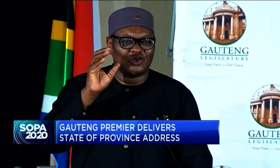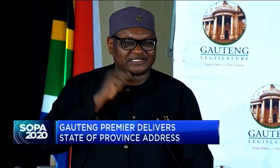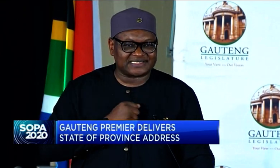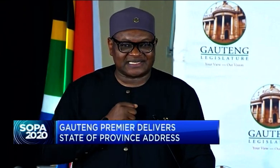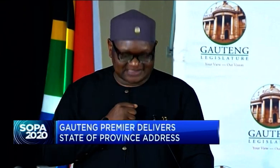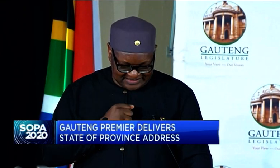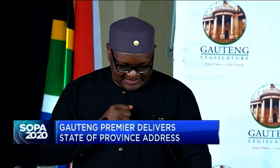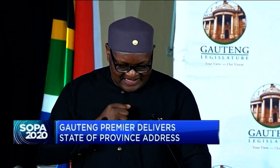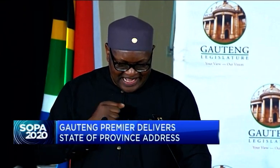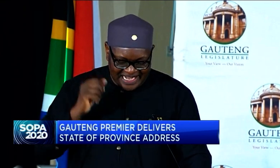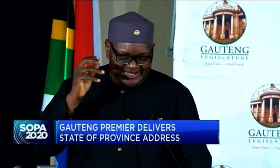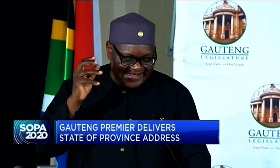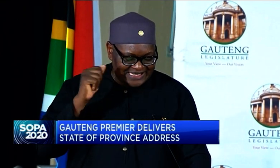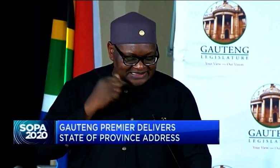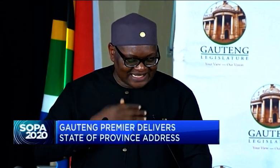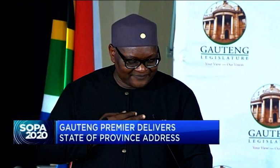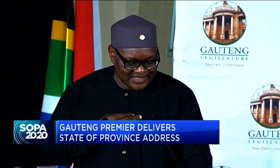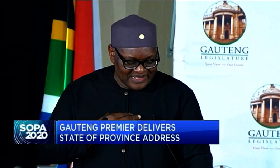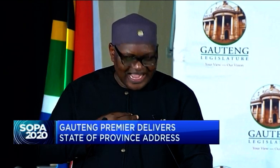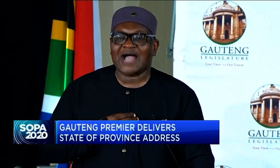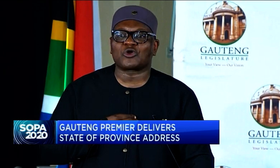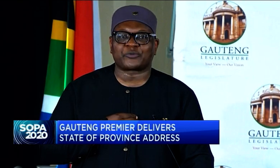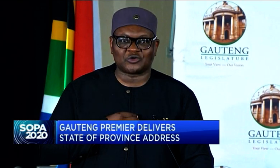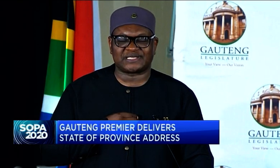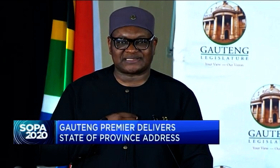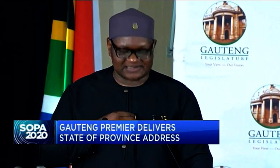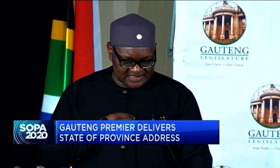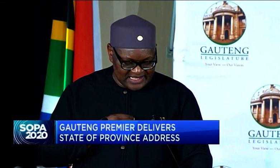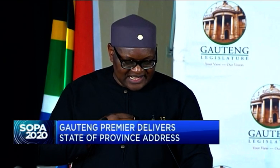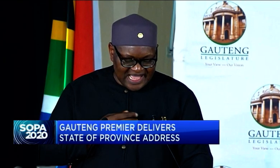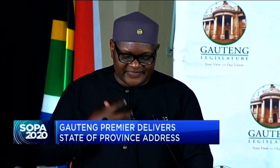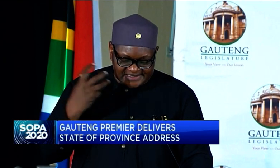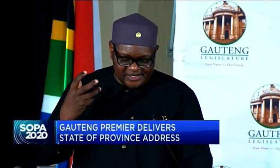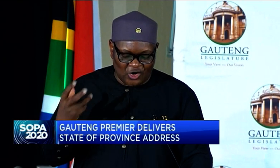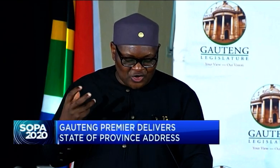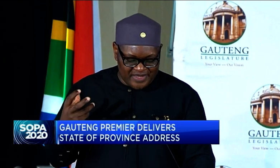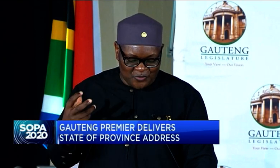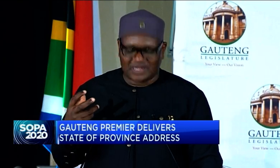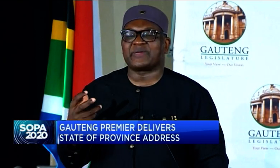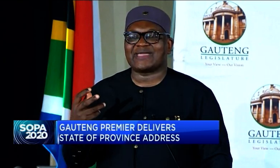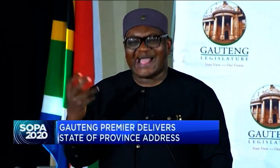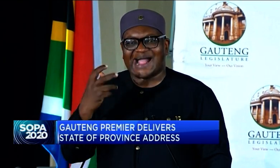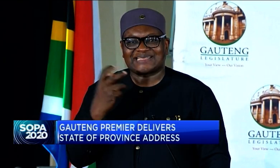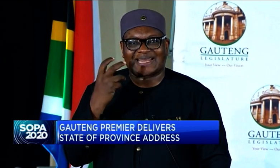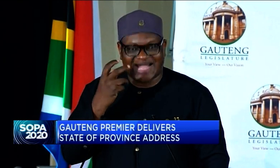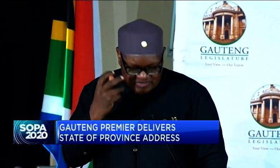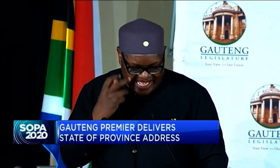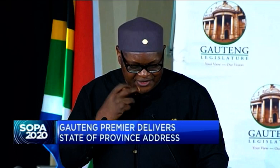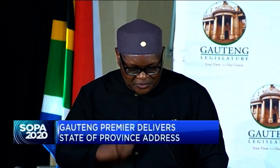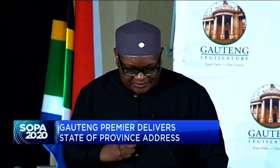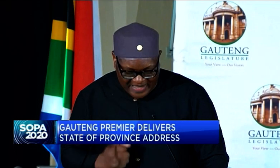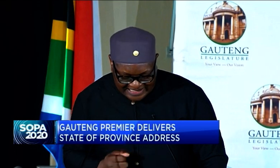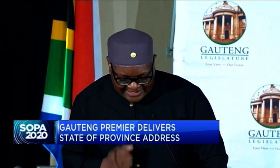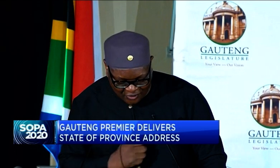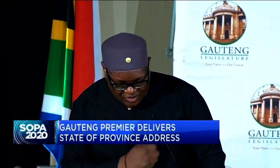on logistics, agriculture, agro-processing. And this economy will be anchored around a